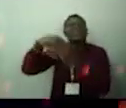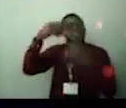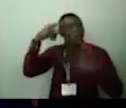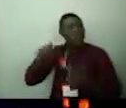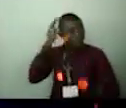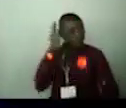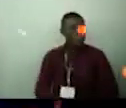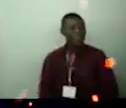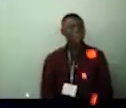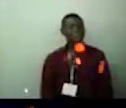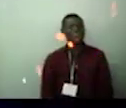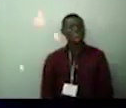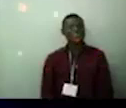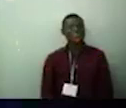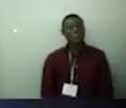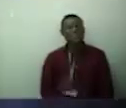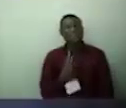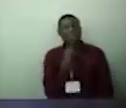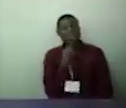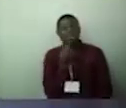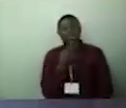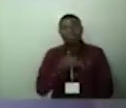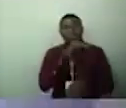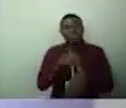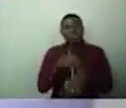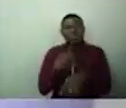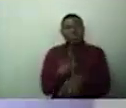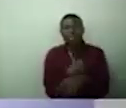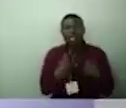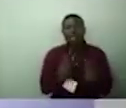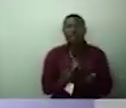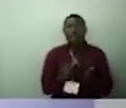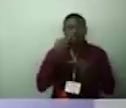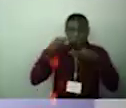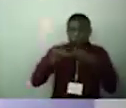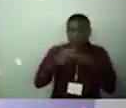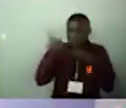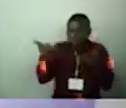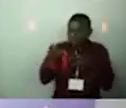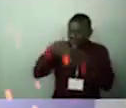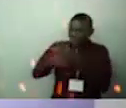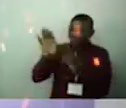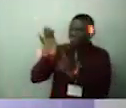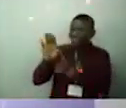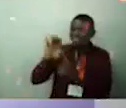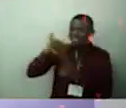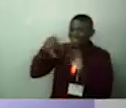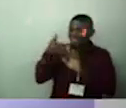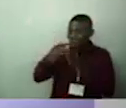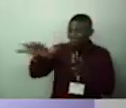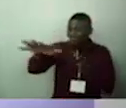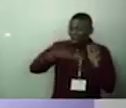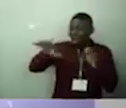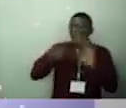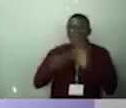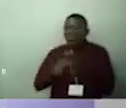Now, I said that the nations have a place. We have a prophetic place in the New Jerusalem. What does it